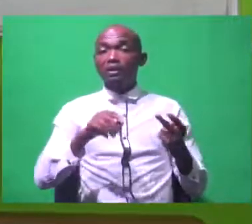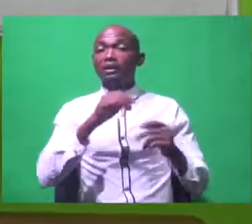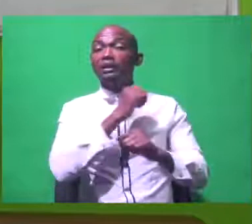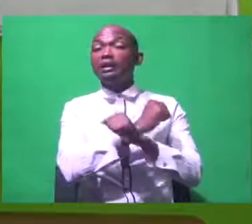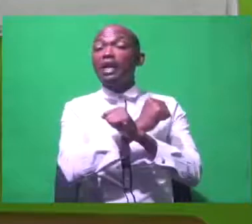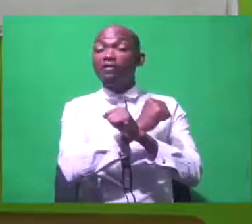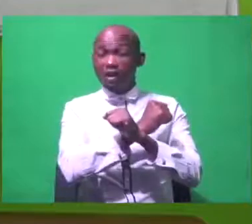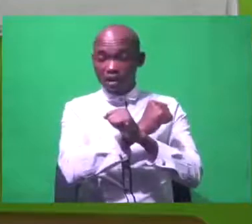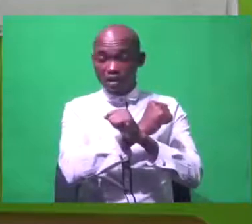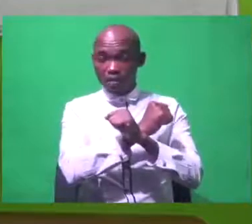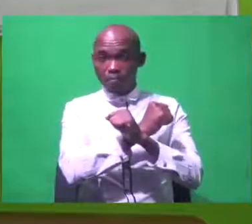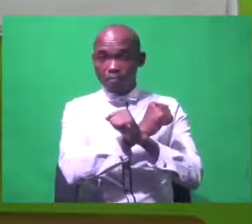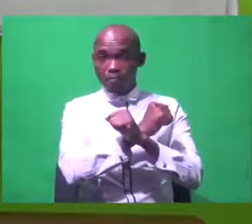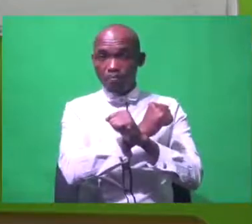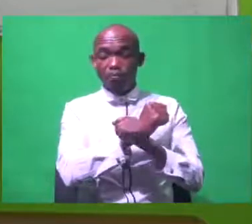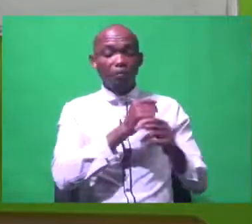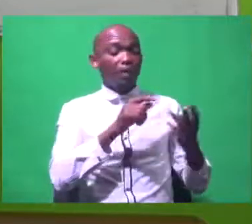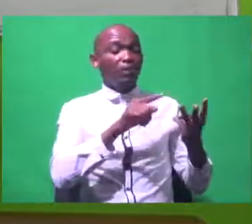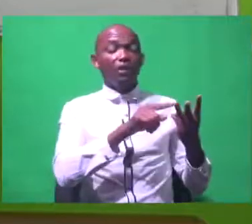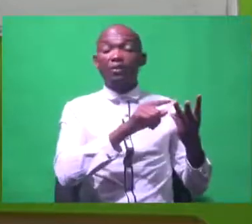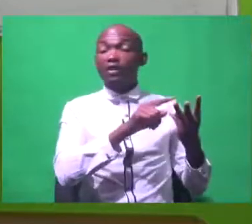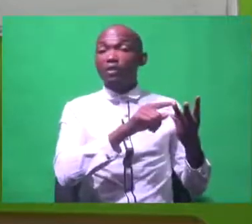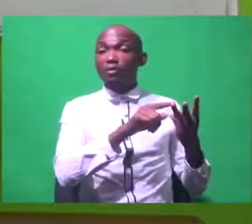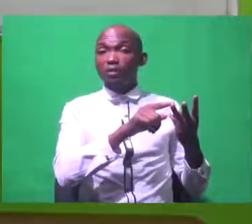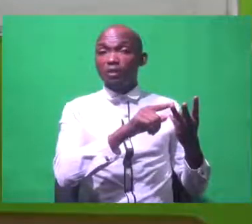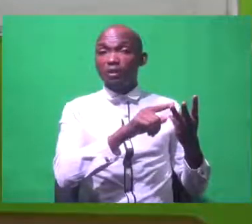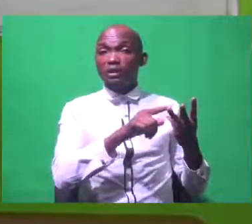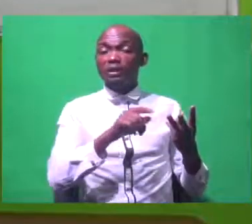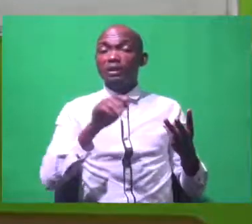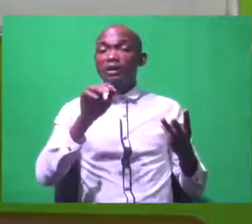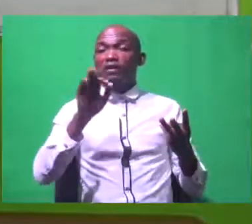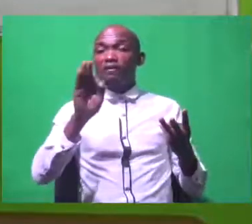slavery. The third one was feudalism.